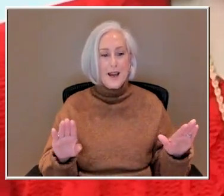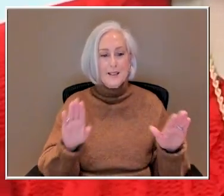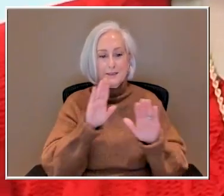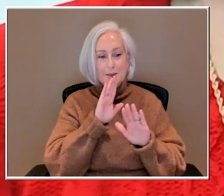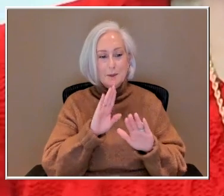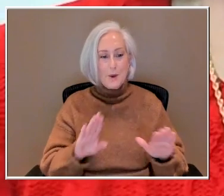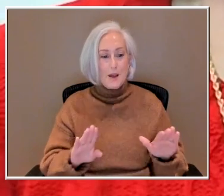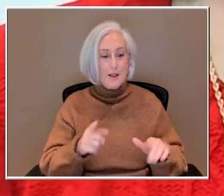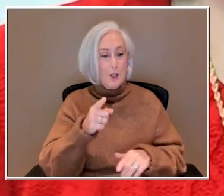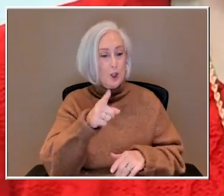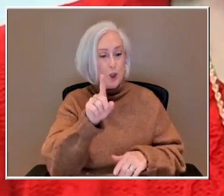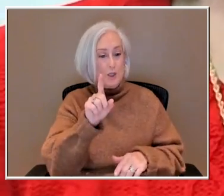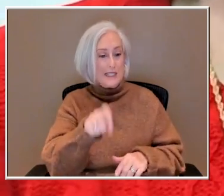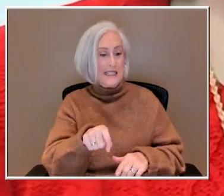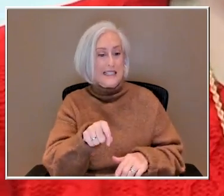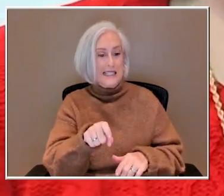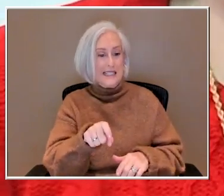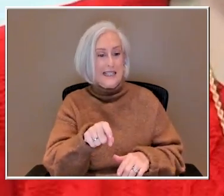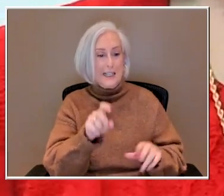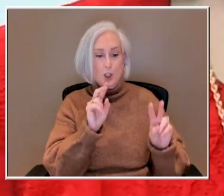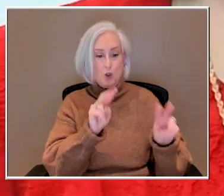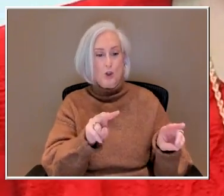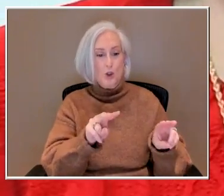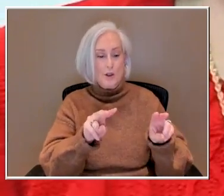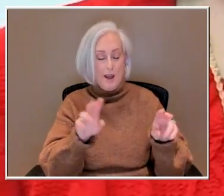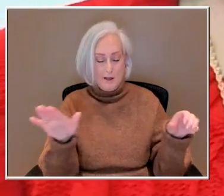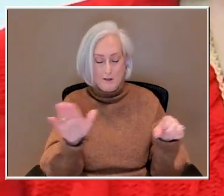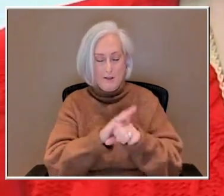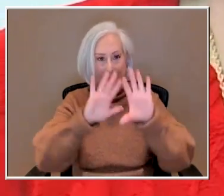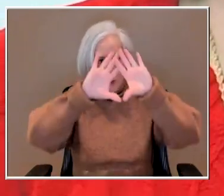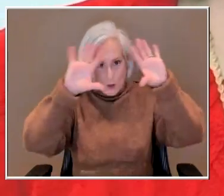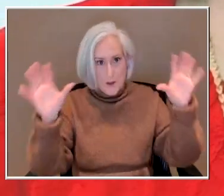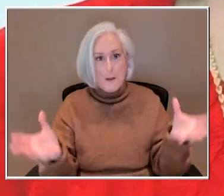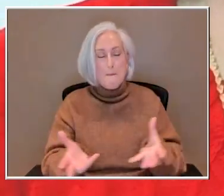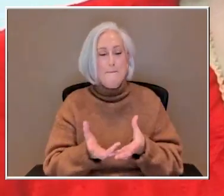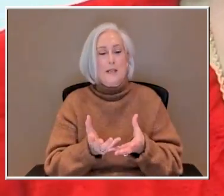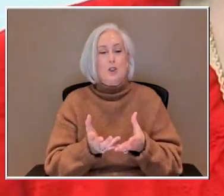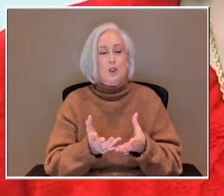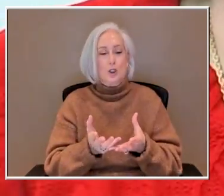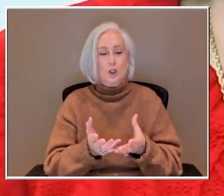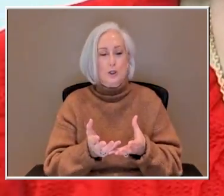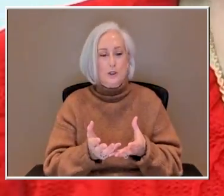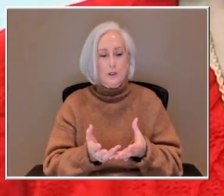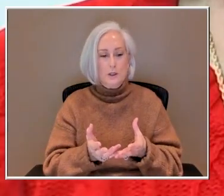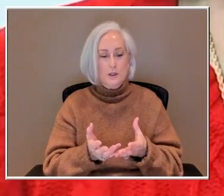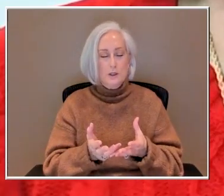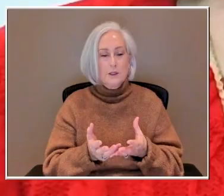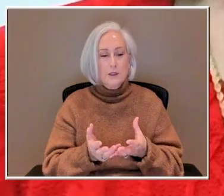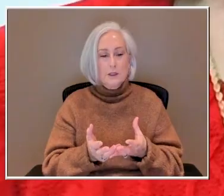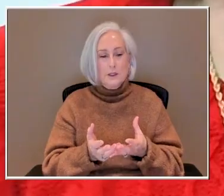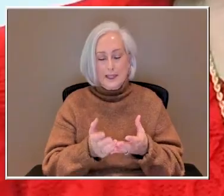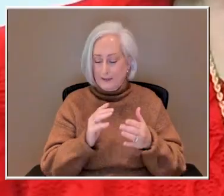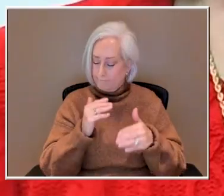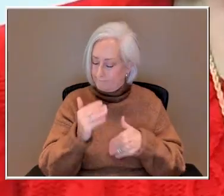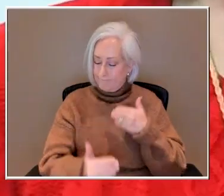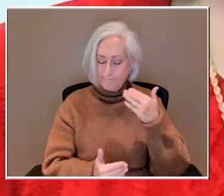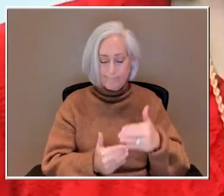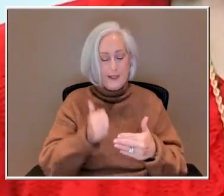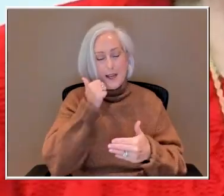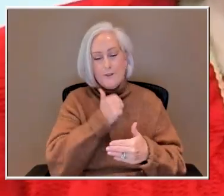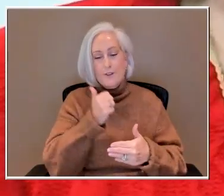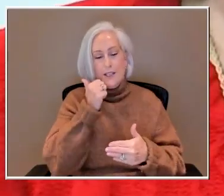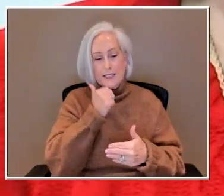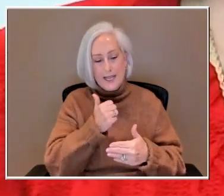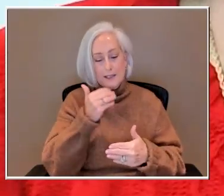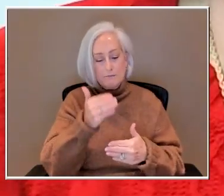You just need to, versus looking at the whole thing and years down the road, months down the road, just taking it day by day, step by step.